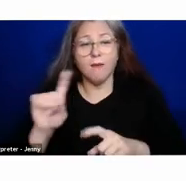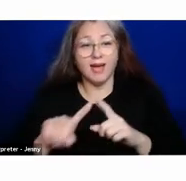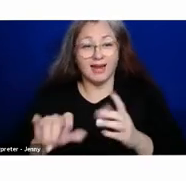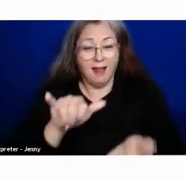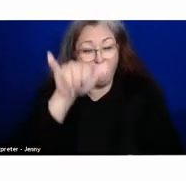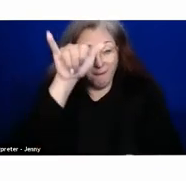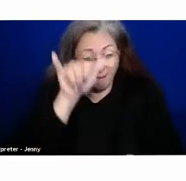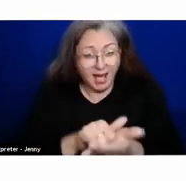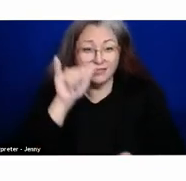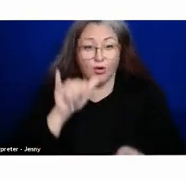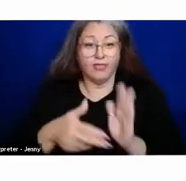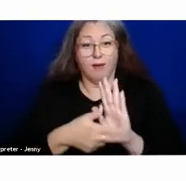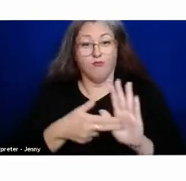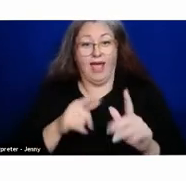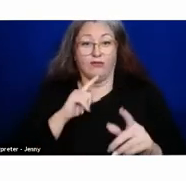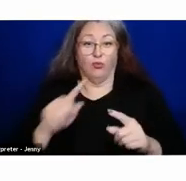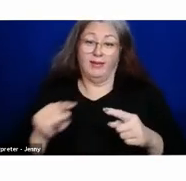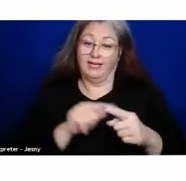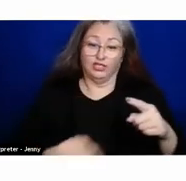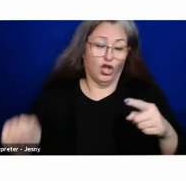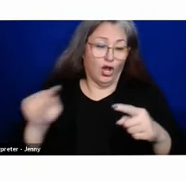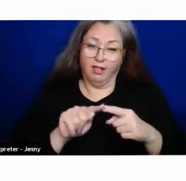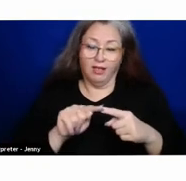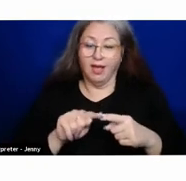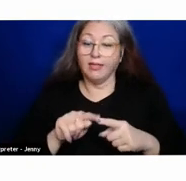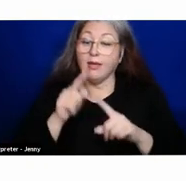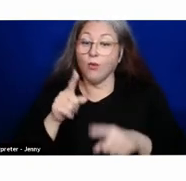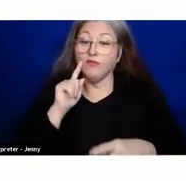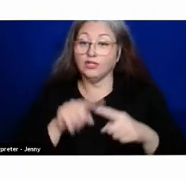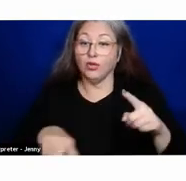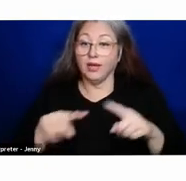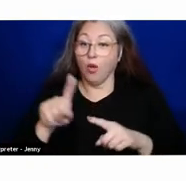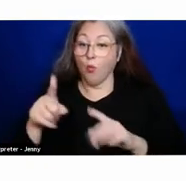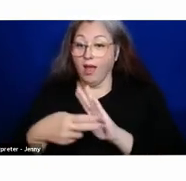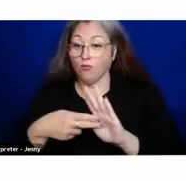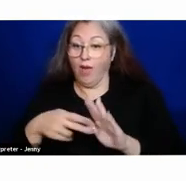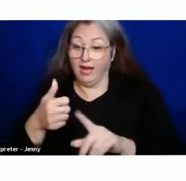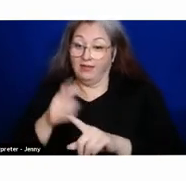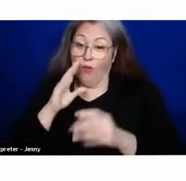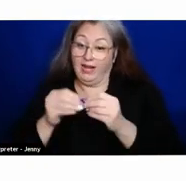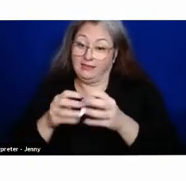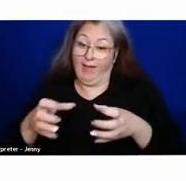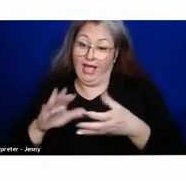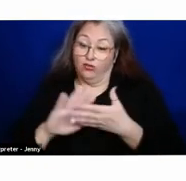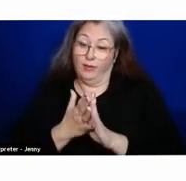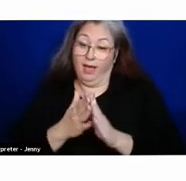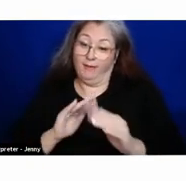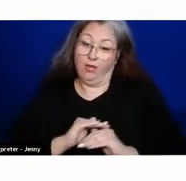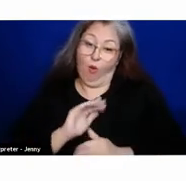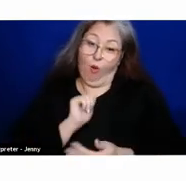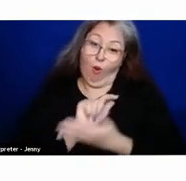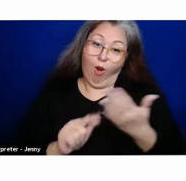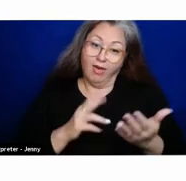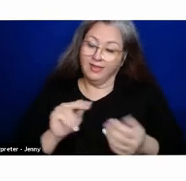a brand to be circular. The point of circularity is not for one brand to expand to be all things. The point